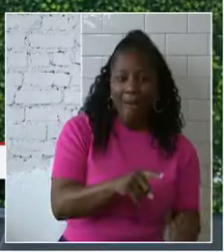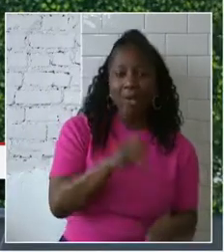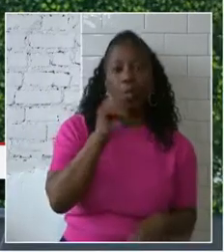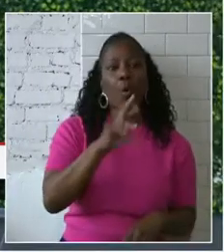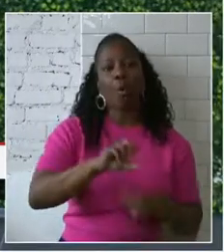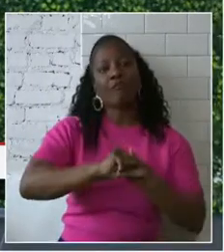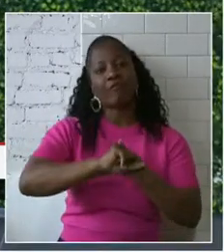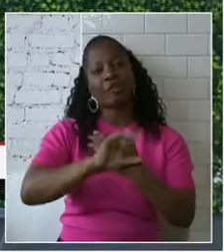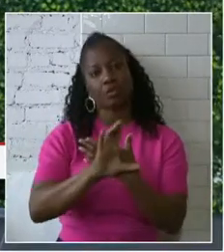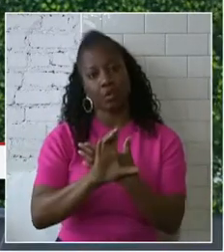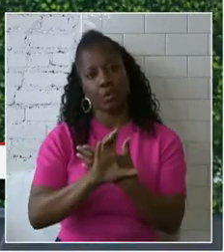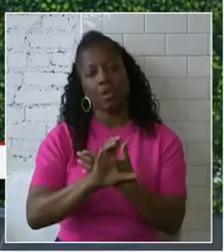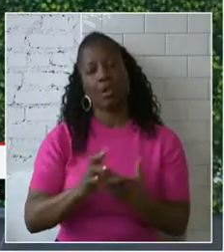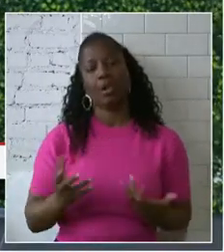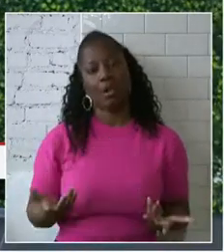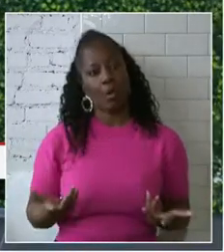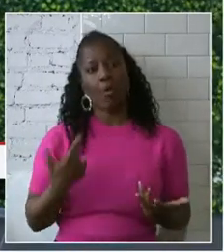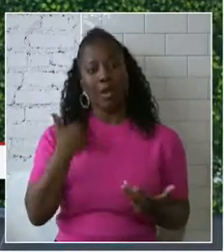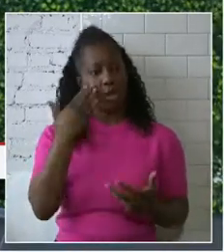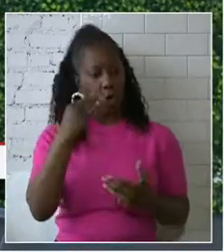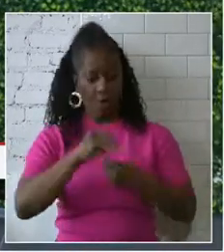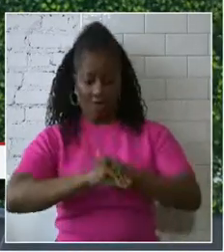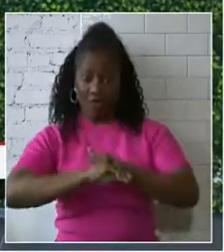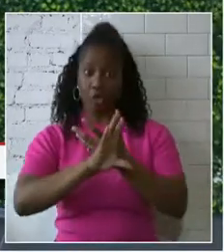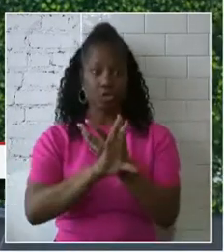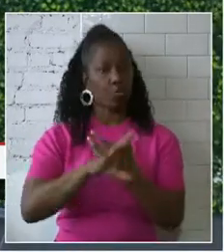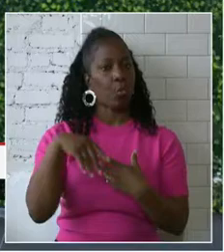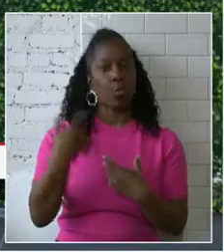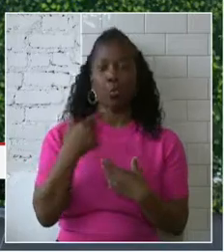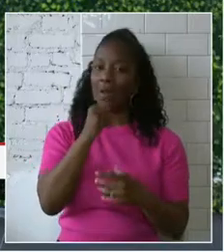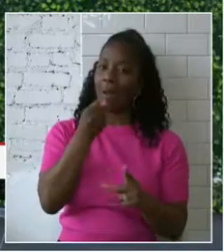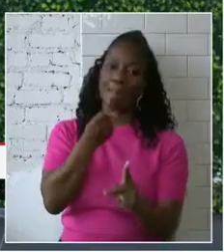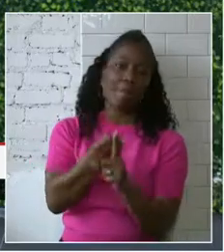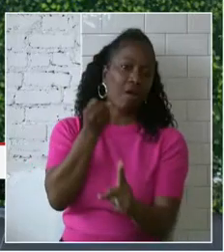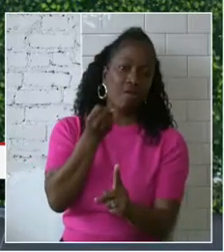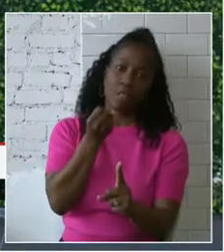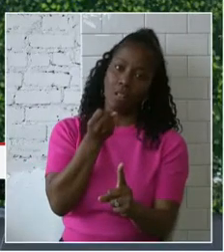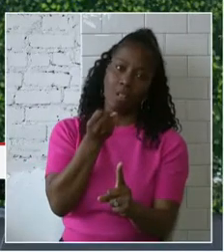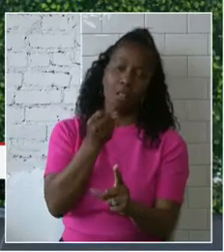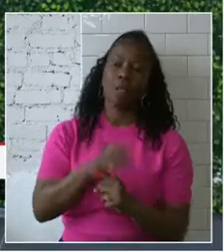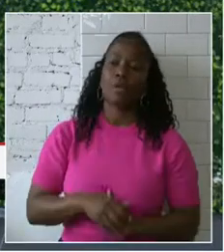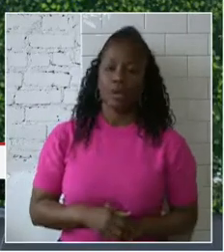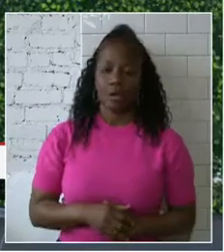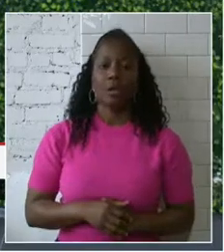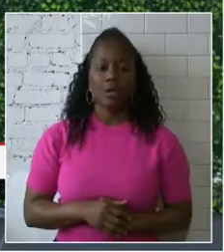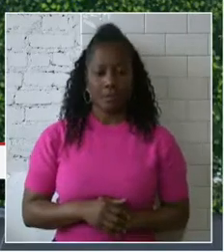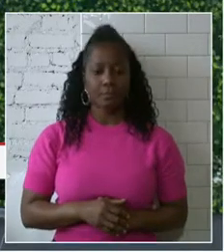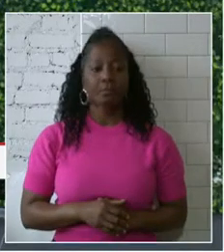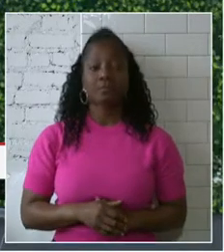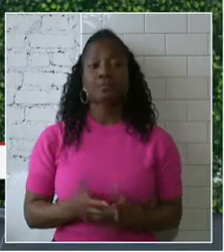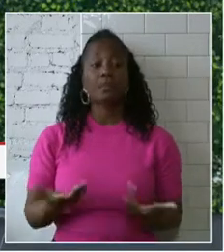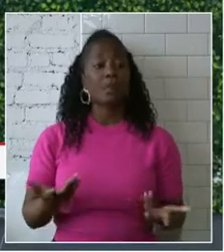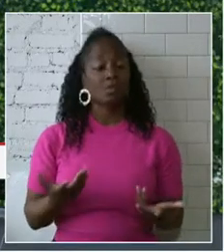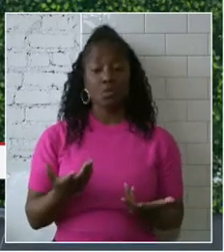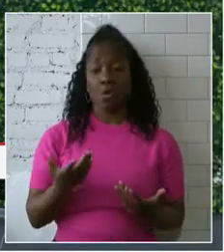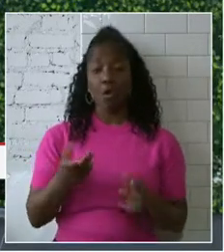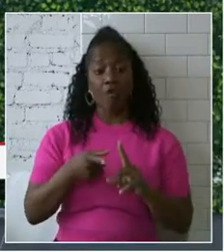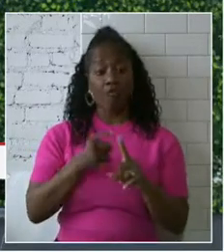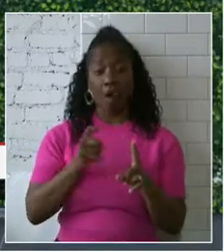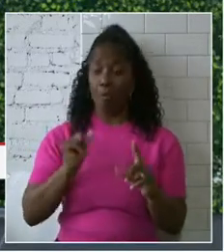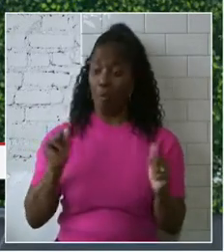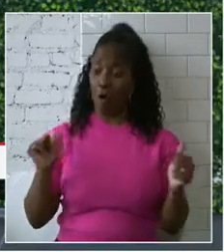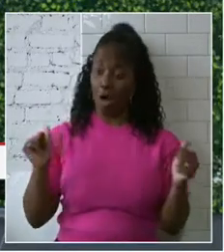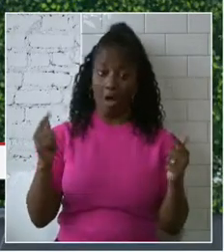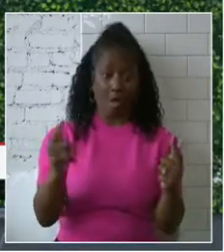virtual setting, which we know is less impactful. So what we need from all of those